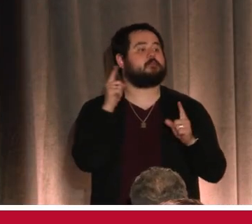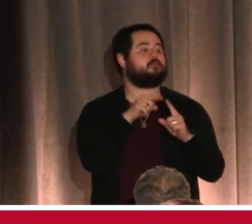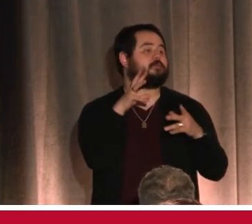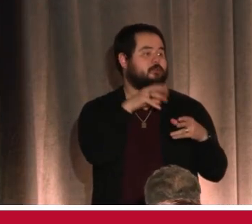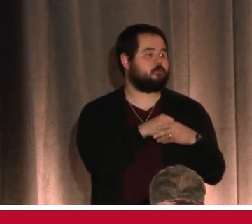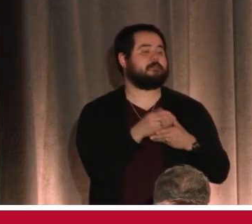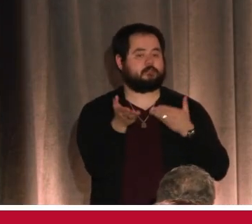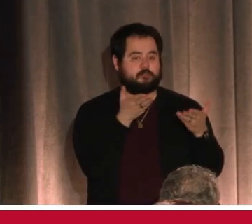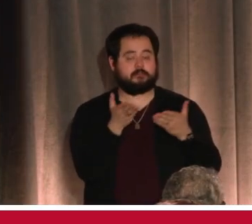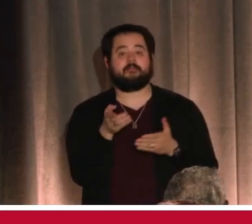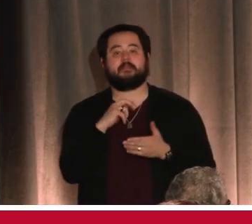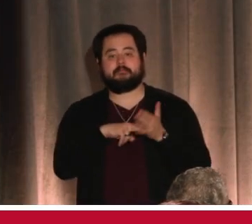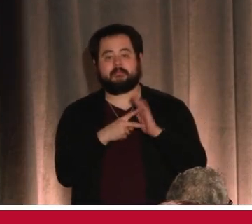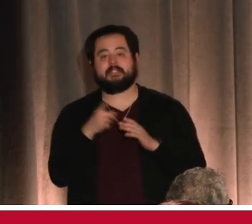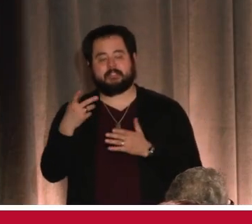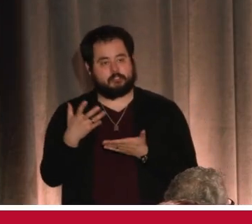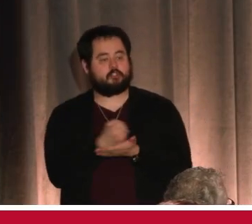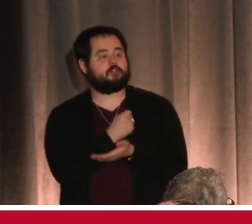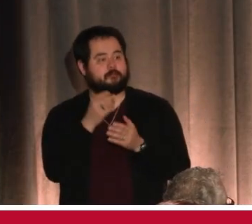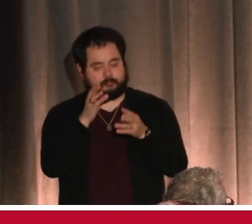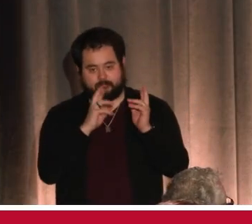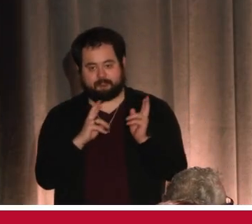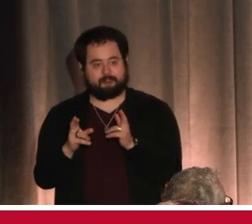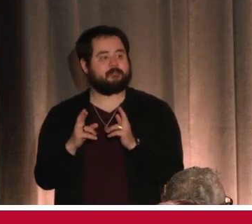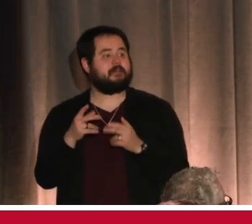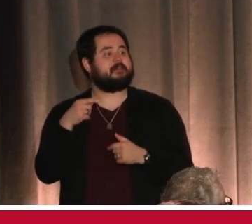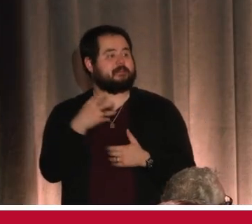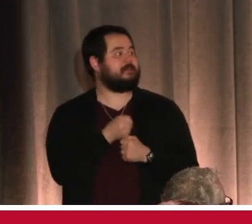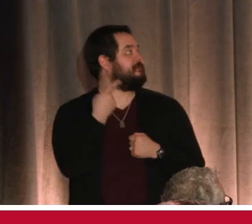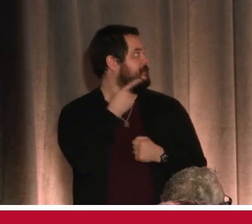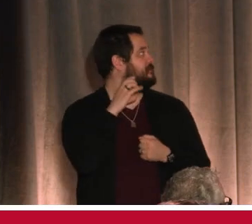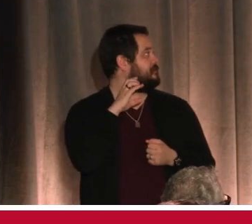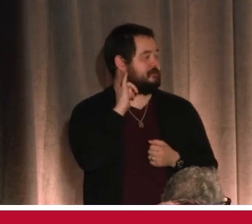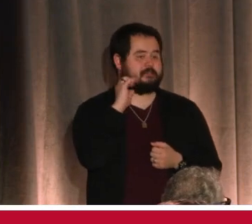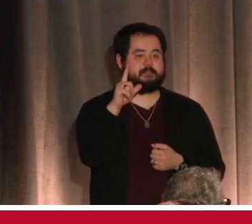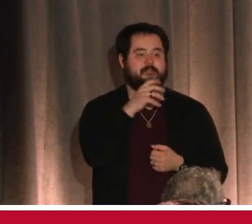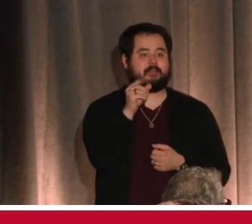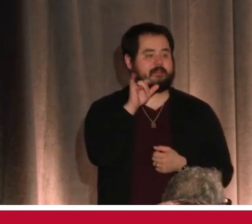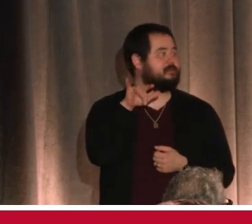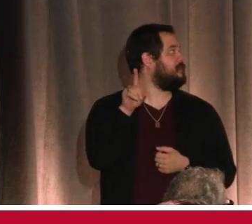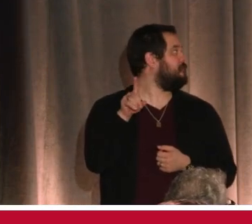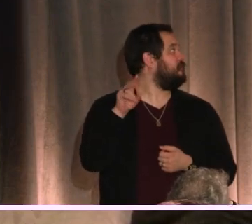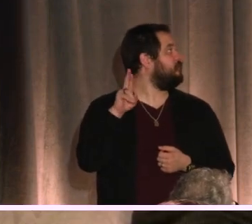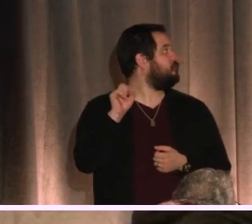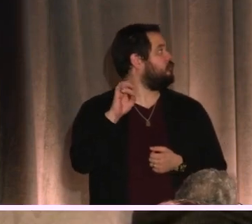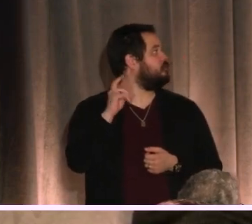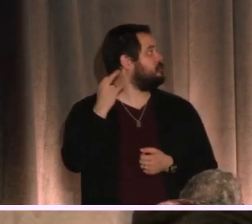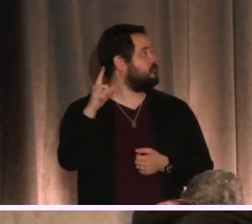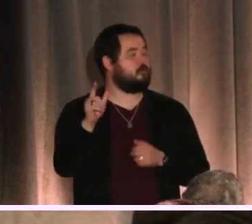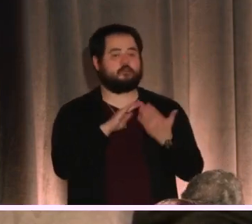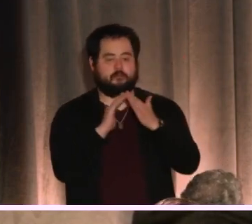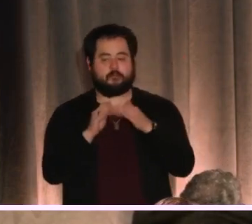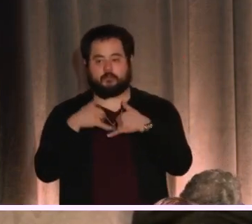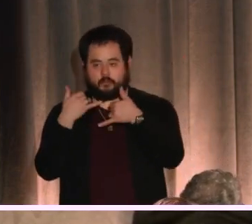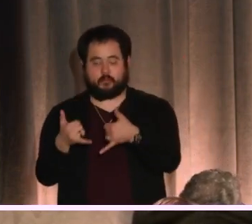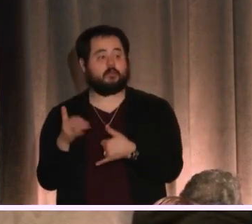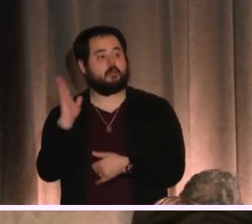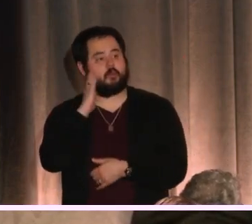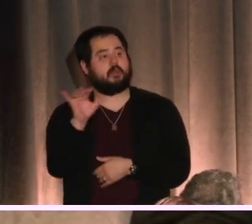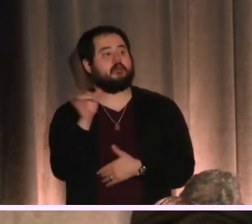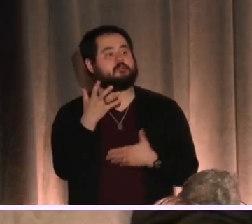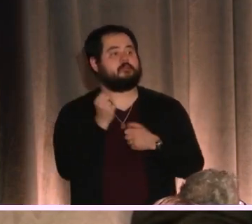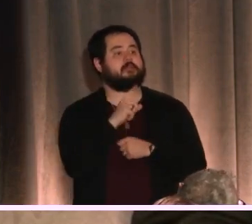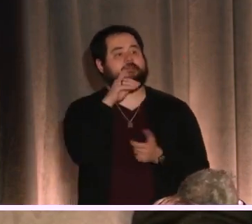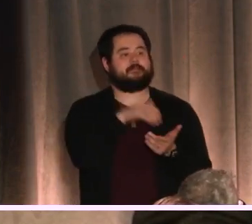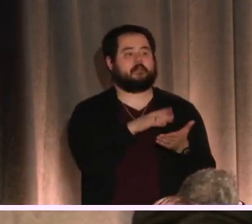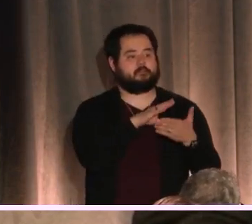makes him a deserving recipient of the Cecil and David Rosenthal Memorial Community Award. Richard will also receive a $1,000 monetary gift